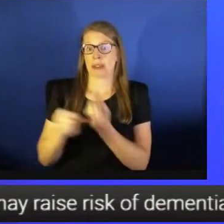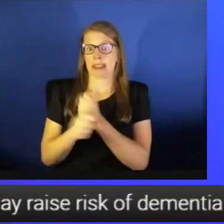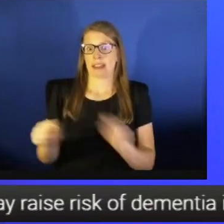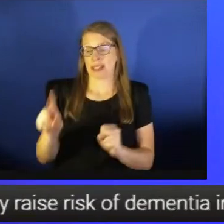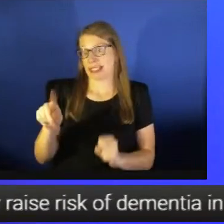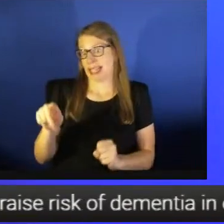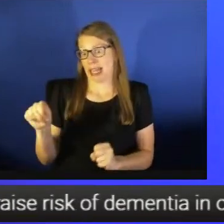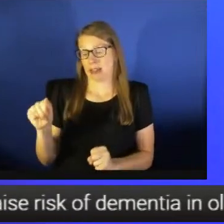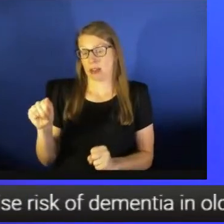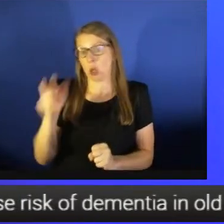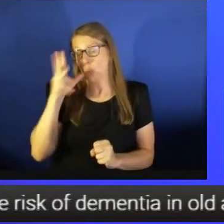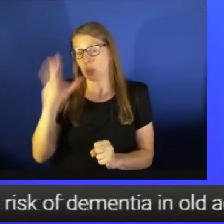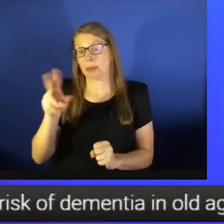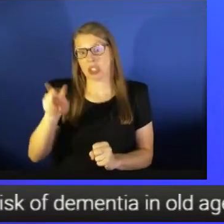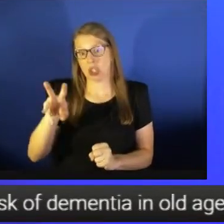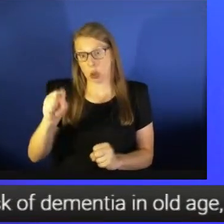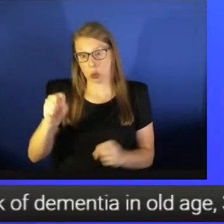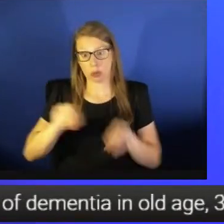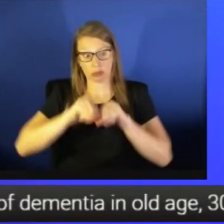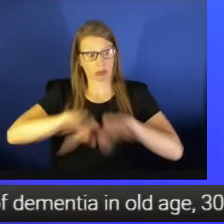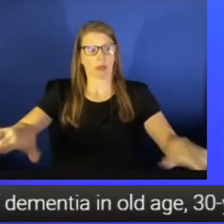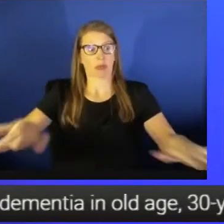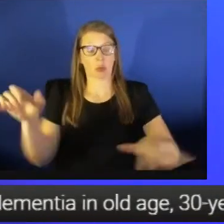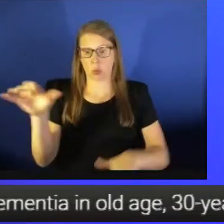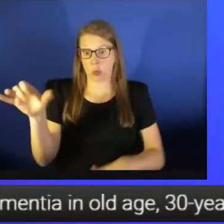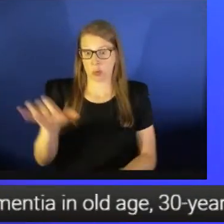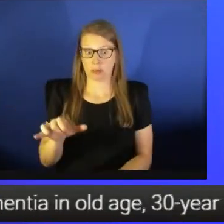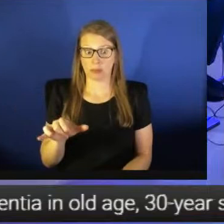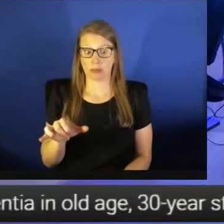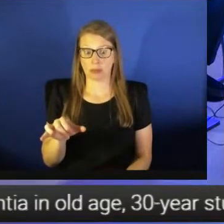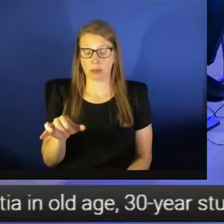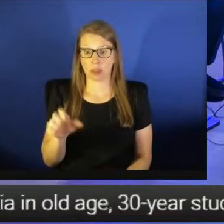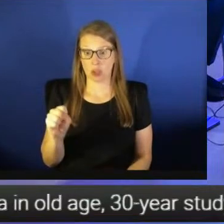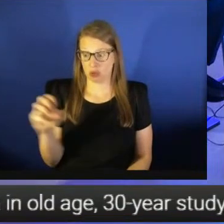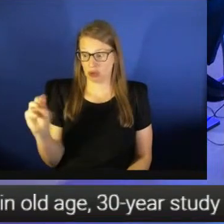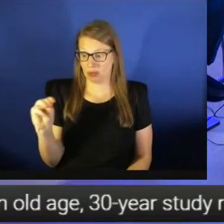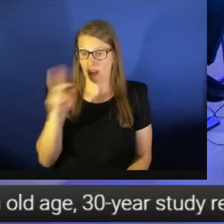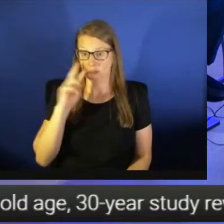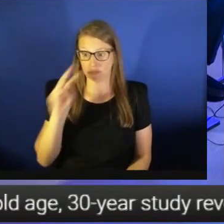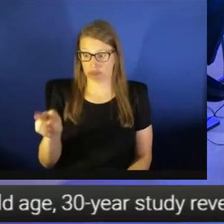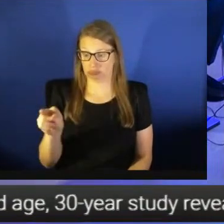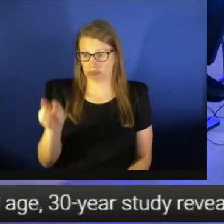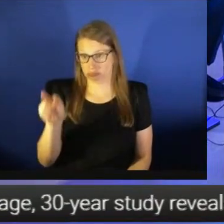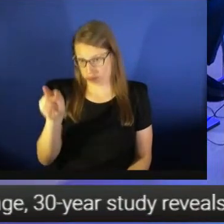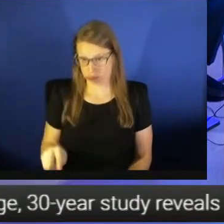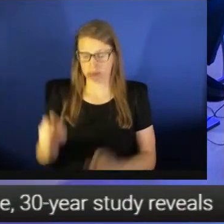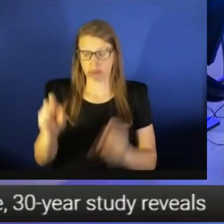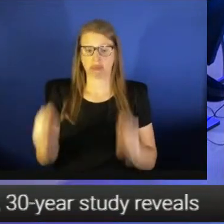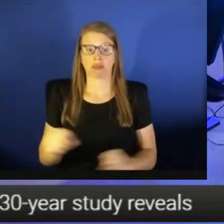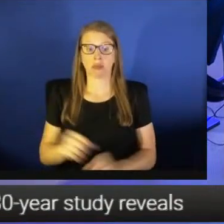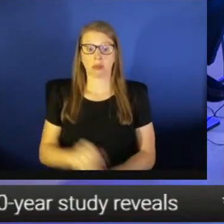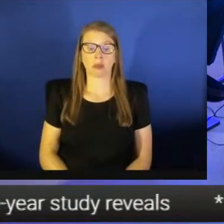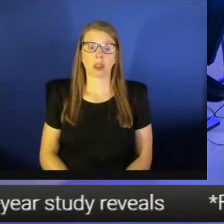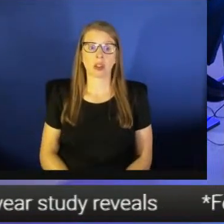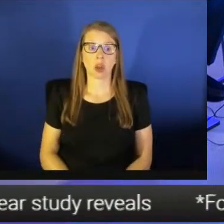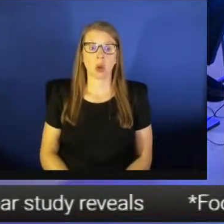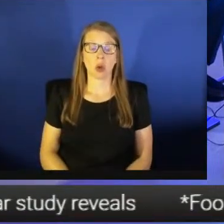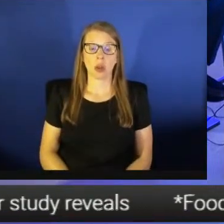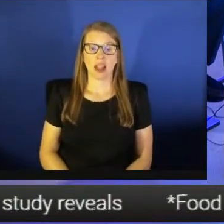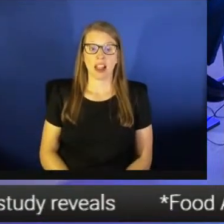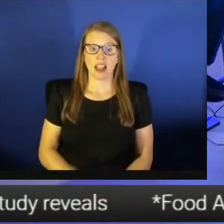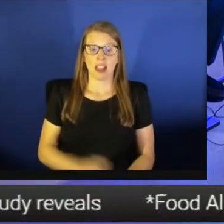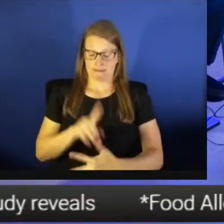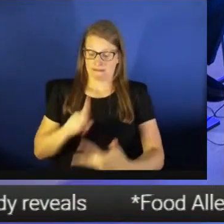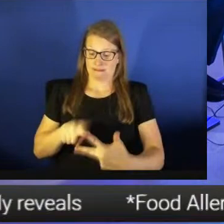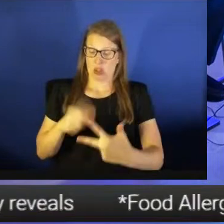the news and on social media and other places where people can get to it. So that work that you're doing is really helping those wait and see parents, that group of folks that are